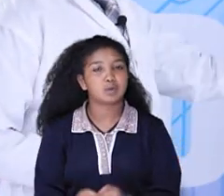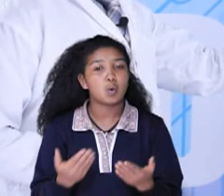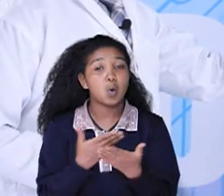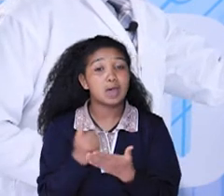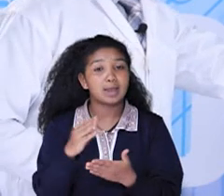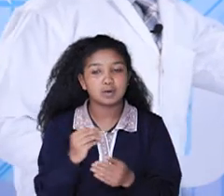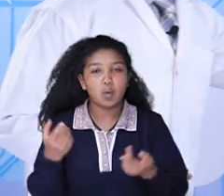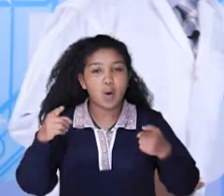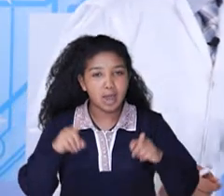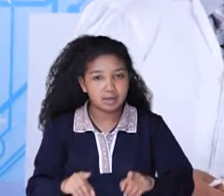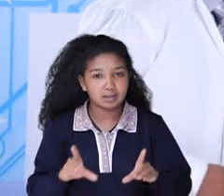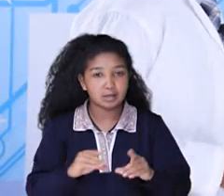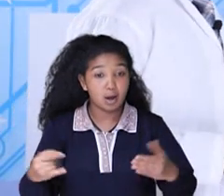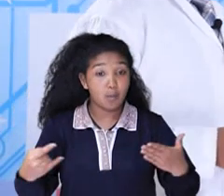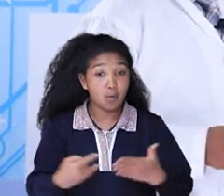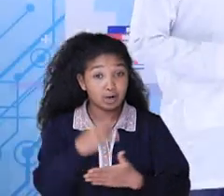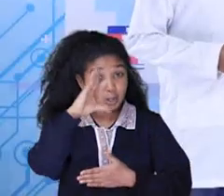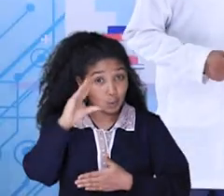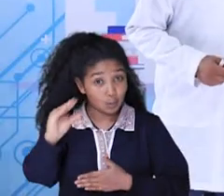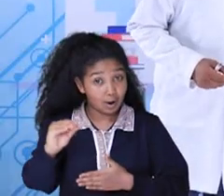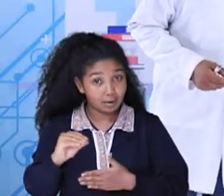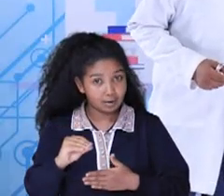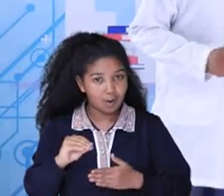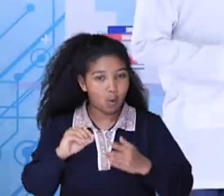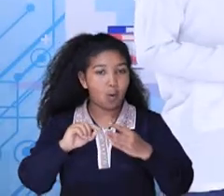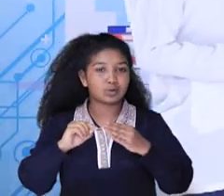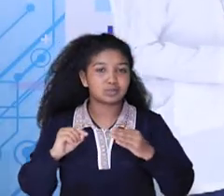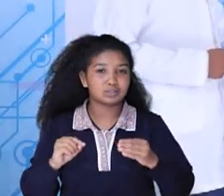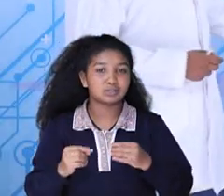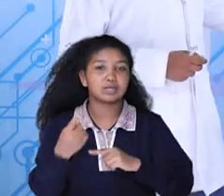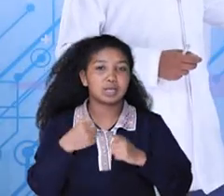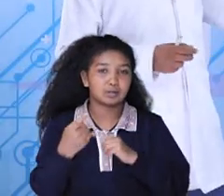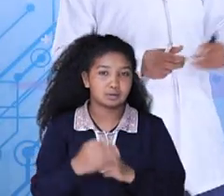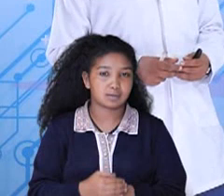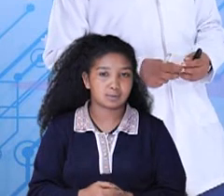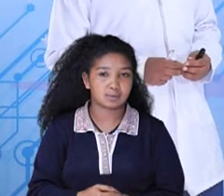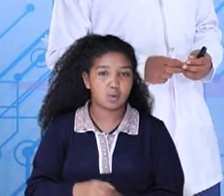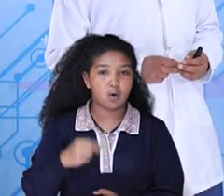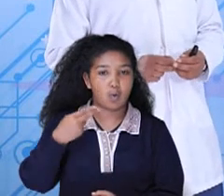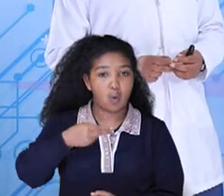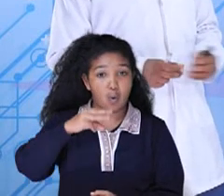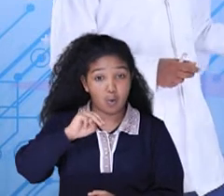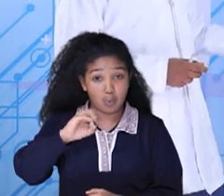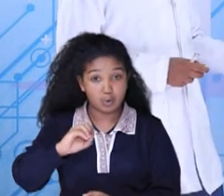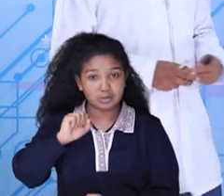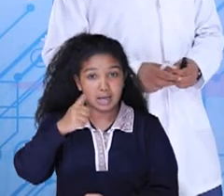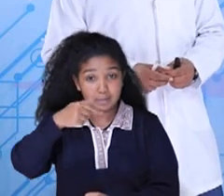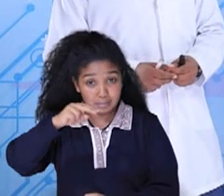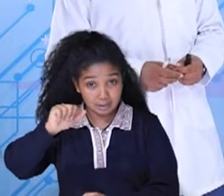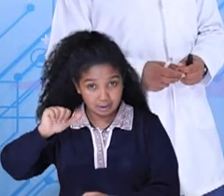Where and when did modern humans originate, or Homo sapiens originate, and